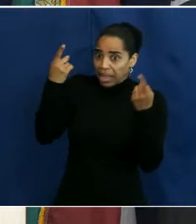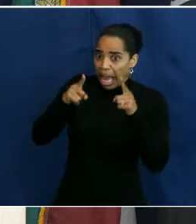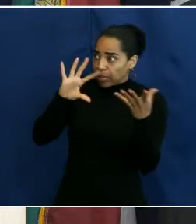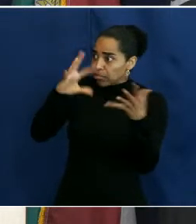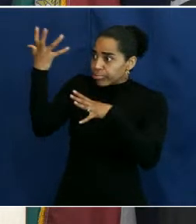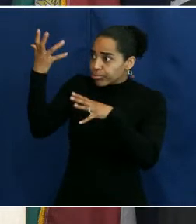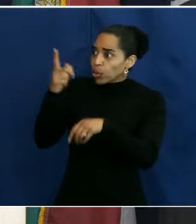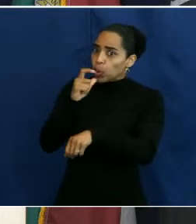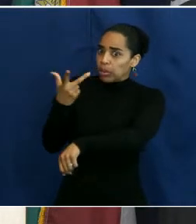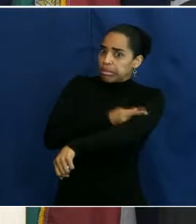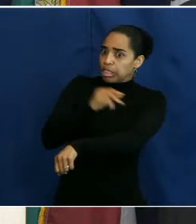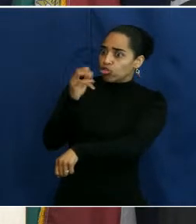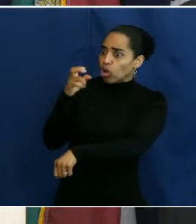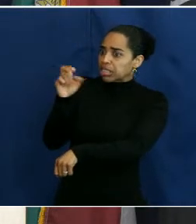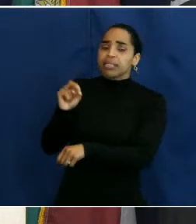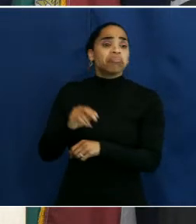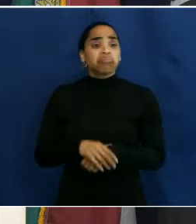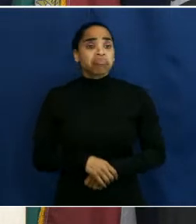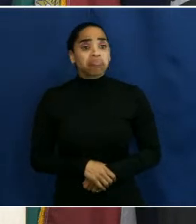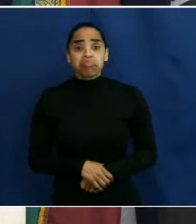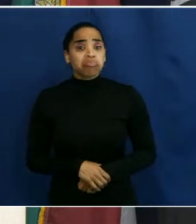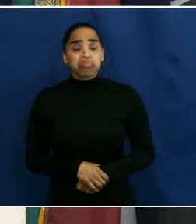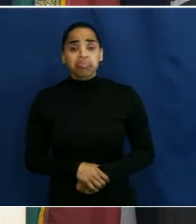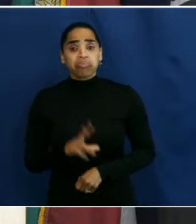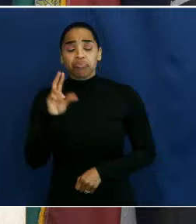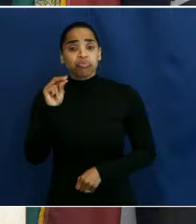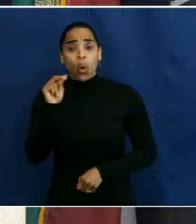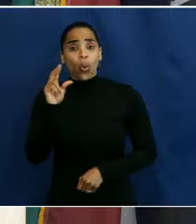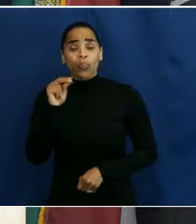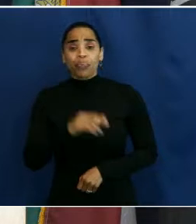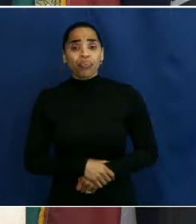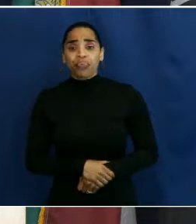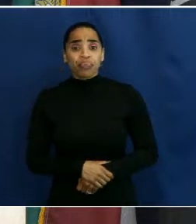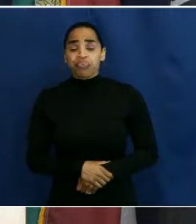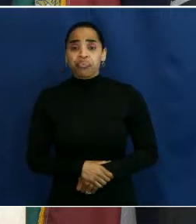any Okay. adverse and reactions also, to J&J. what happens? What's that?